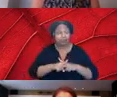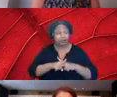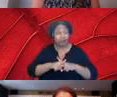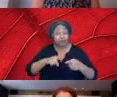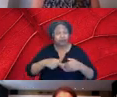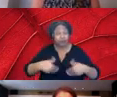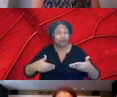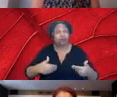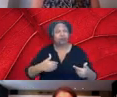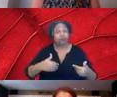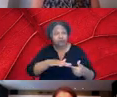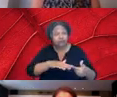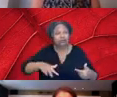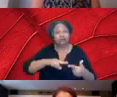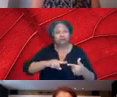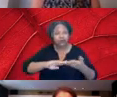etc.